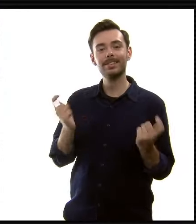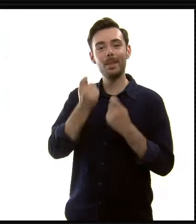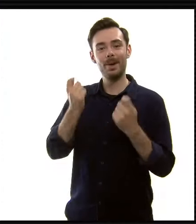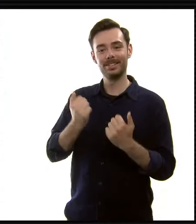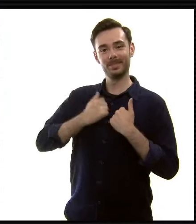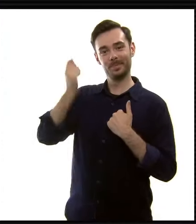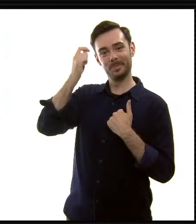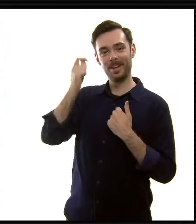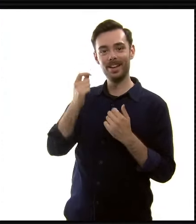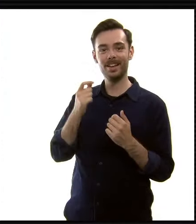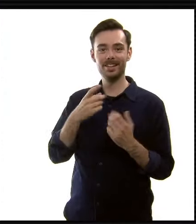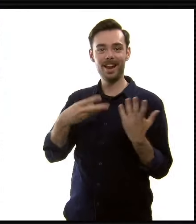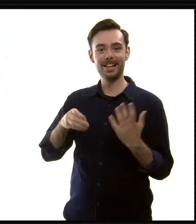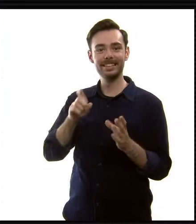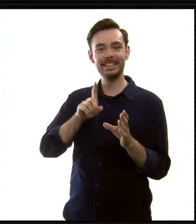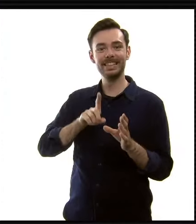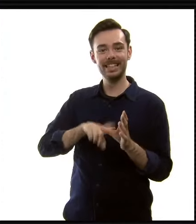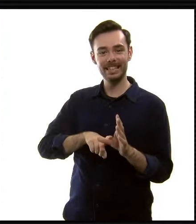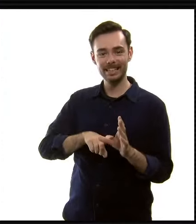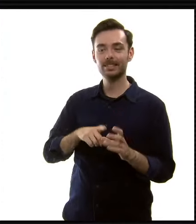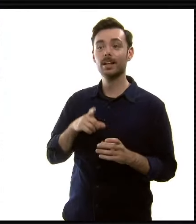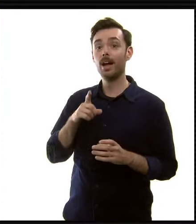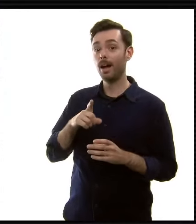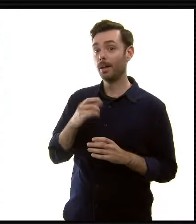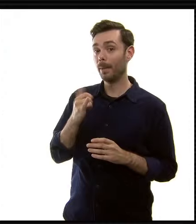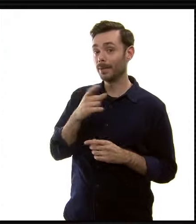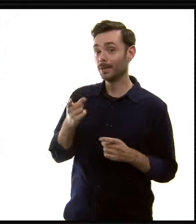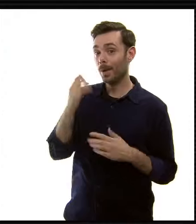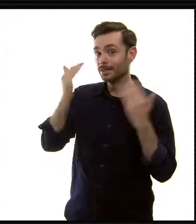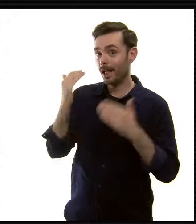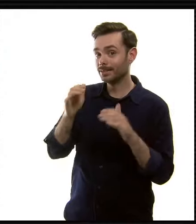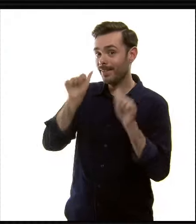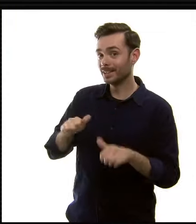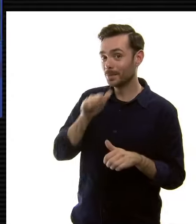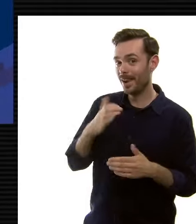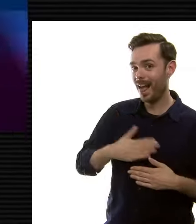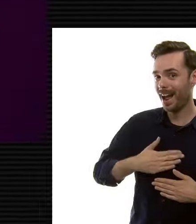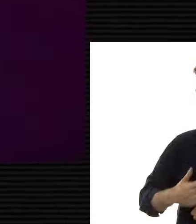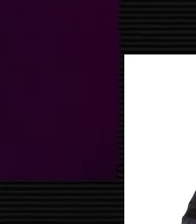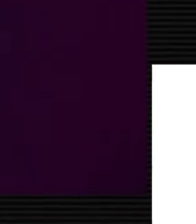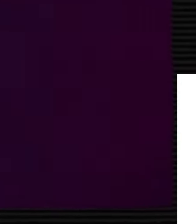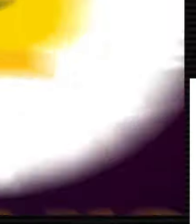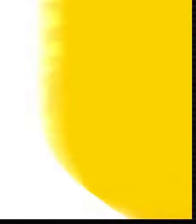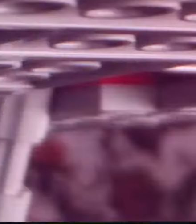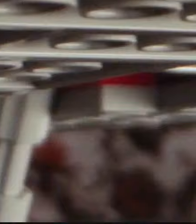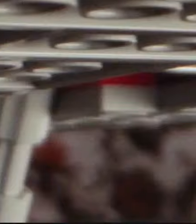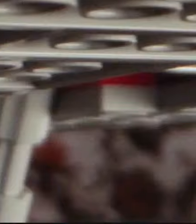few adult fans of LEGO bricks. Yeah, check this out. This is amazing.